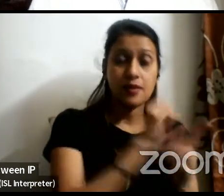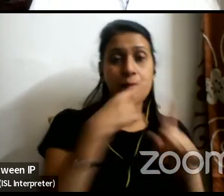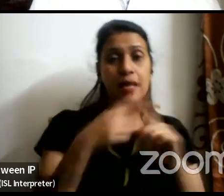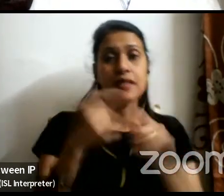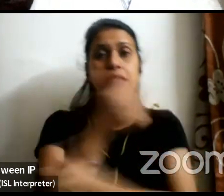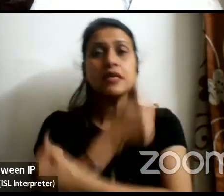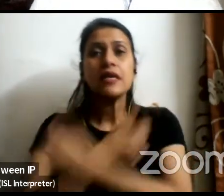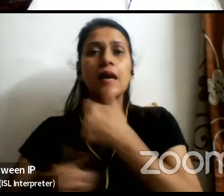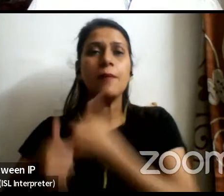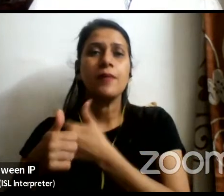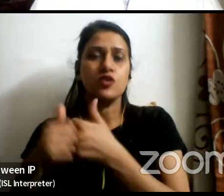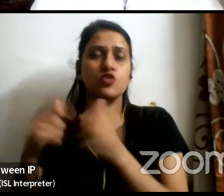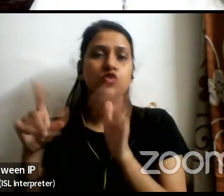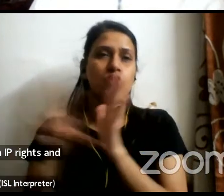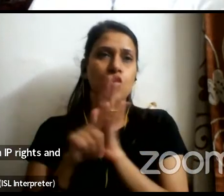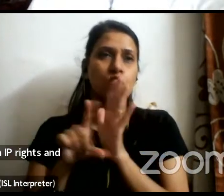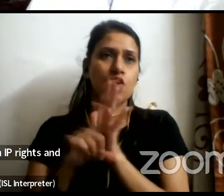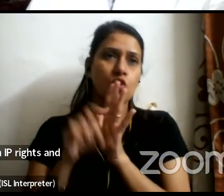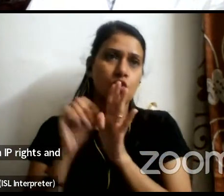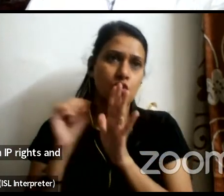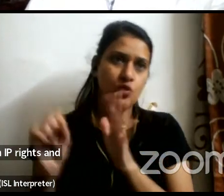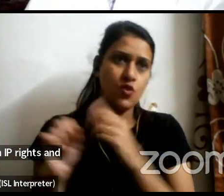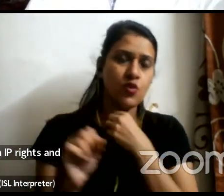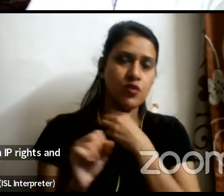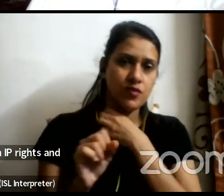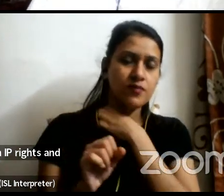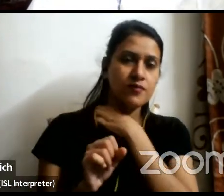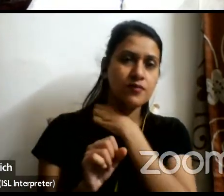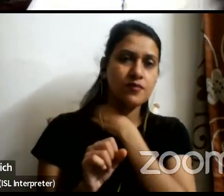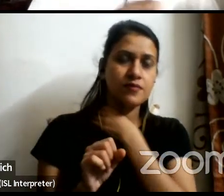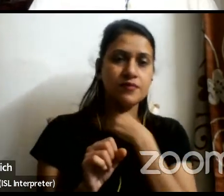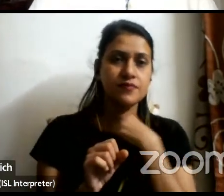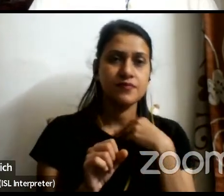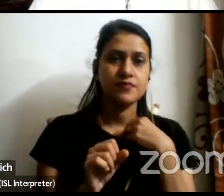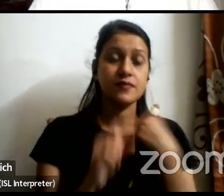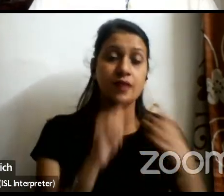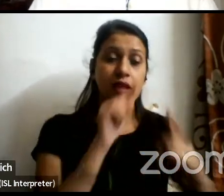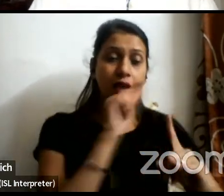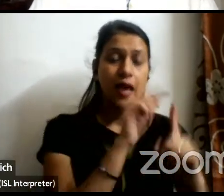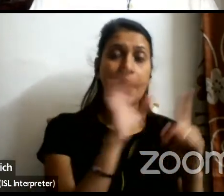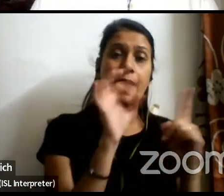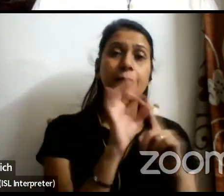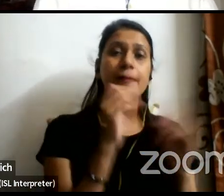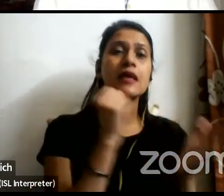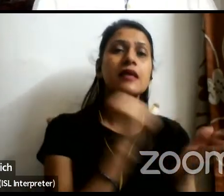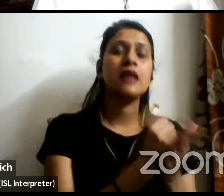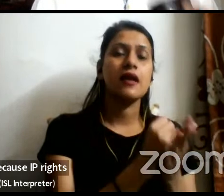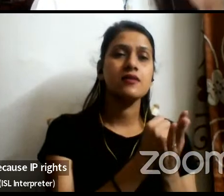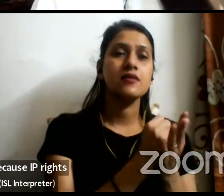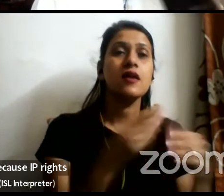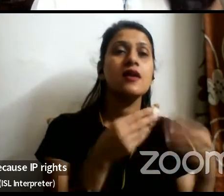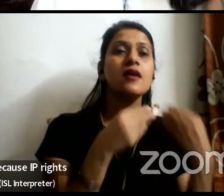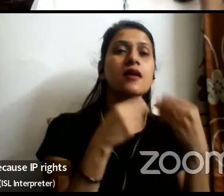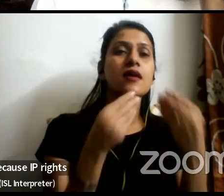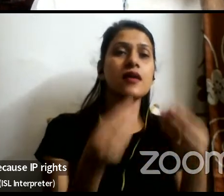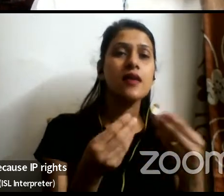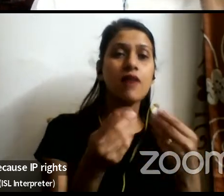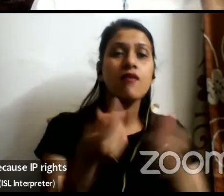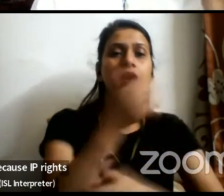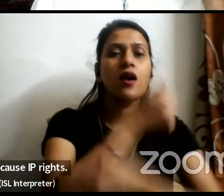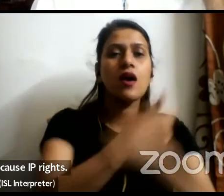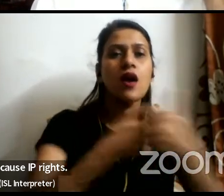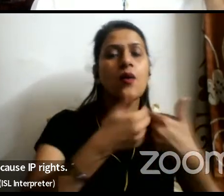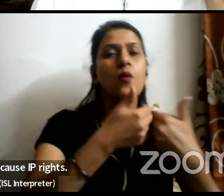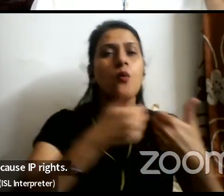That's a very genuine tussle which exists because IP rights give you a carve out of competition. So for